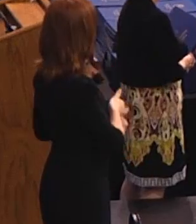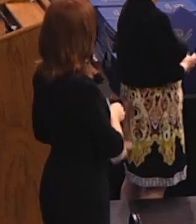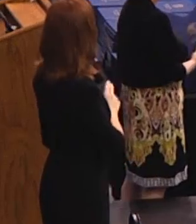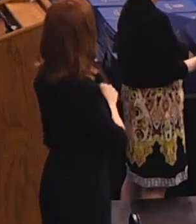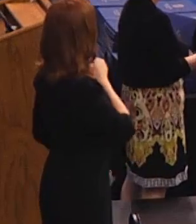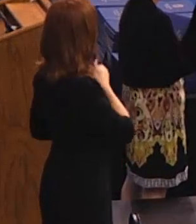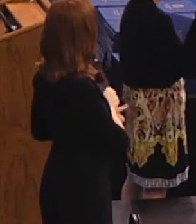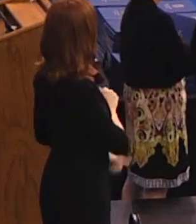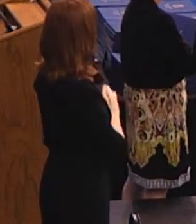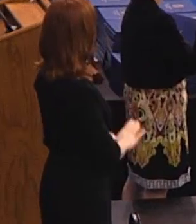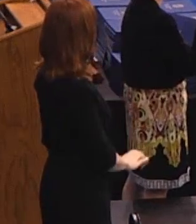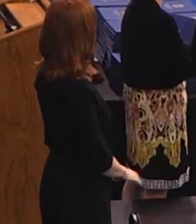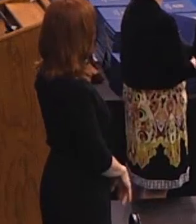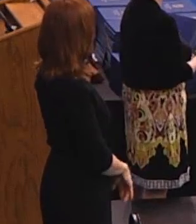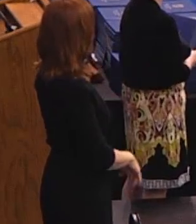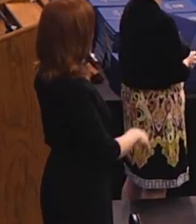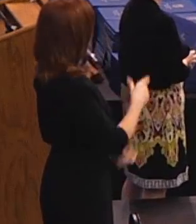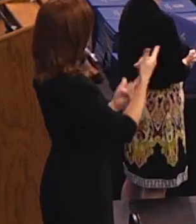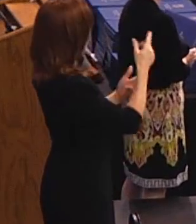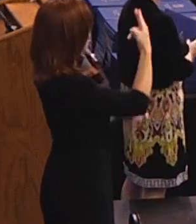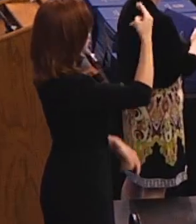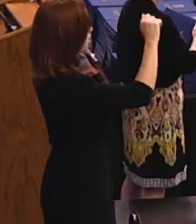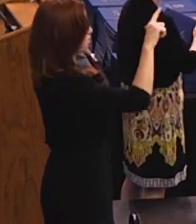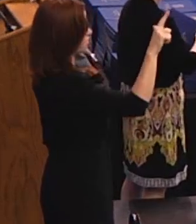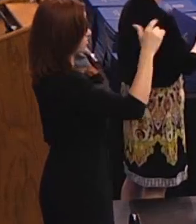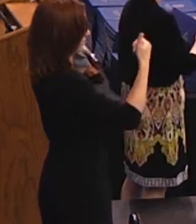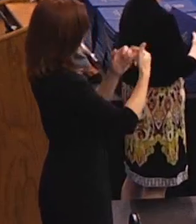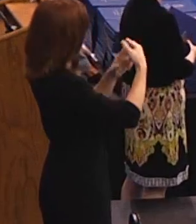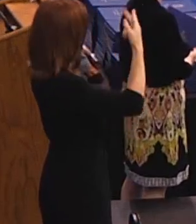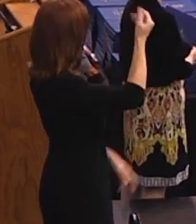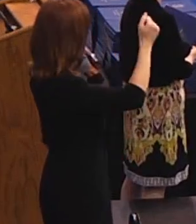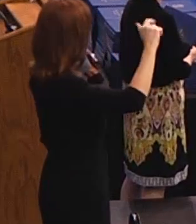Sandra Dawn Hall, General Studies.